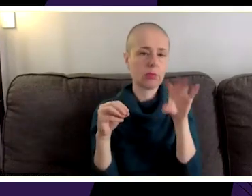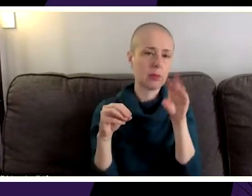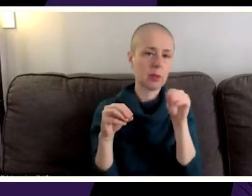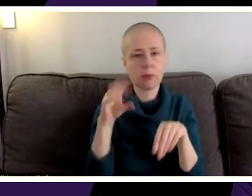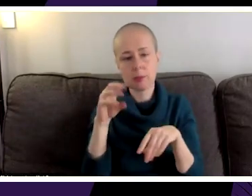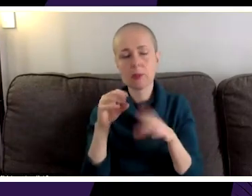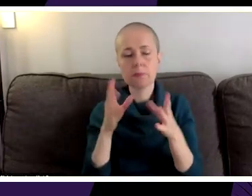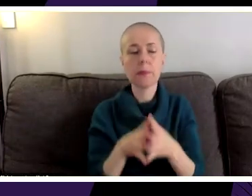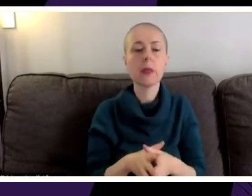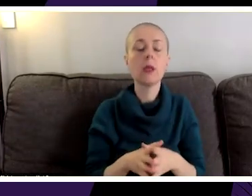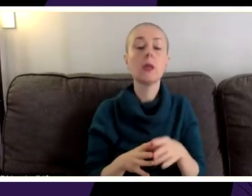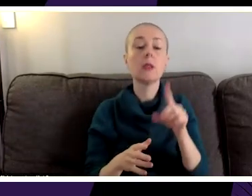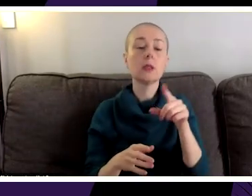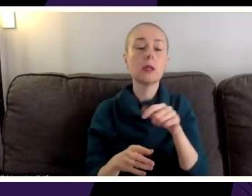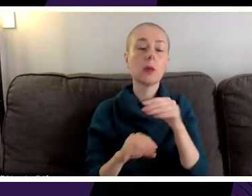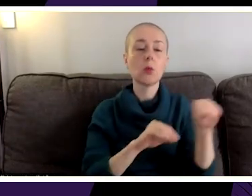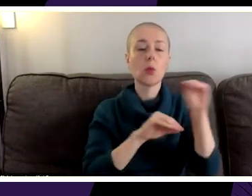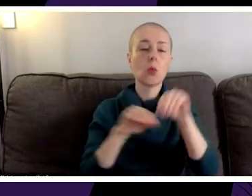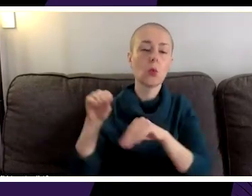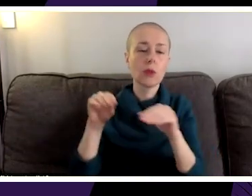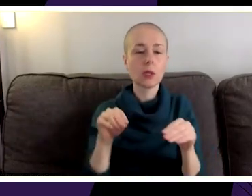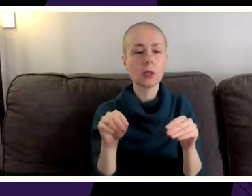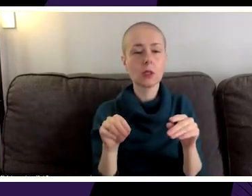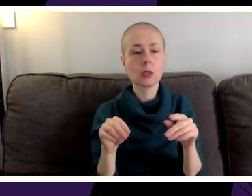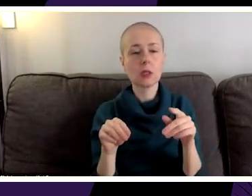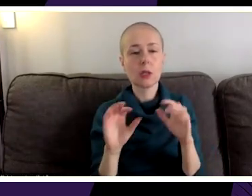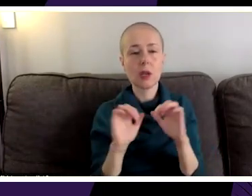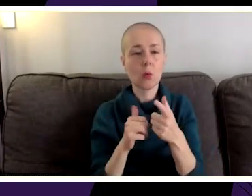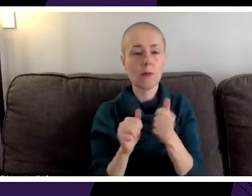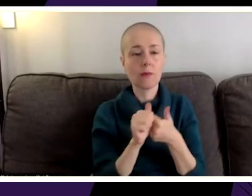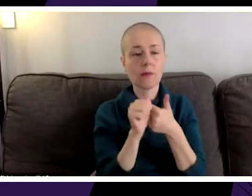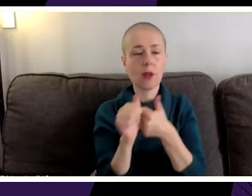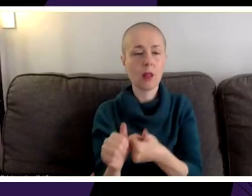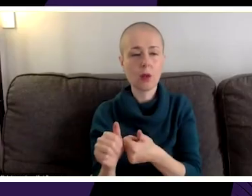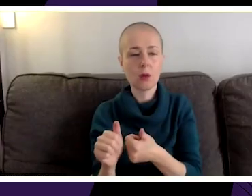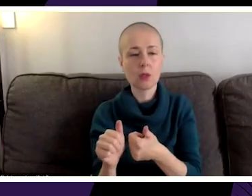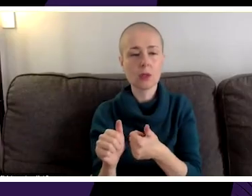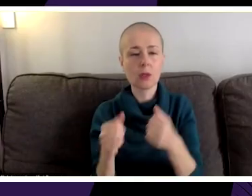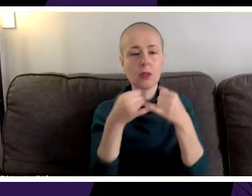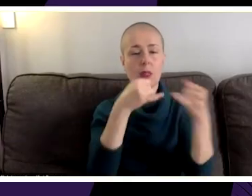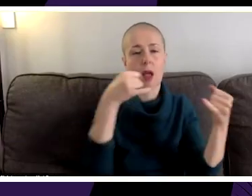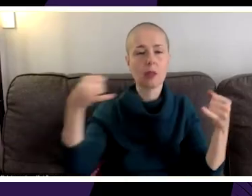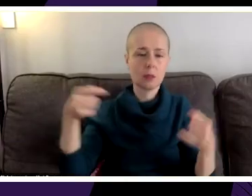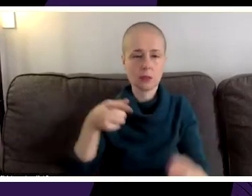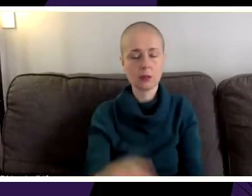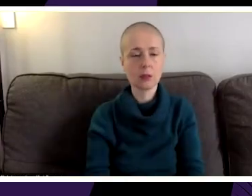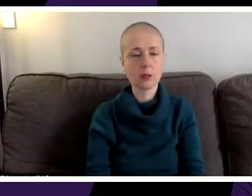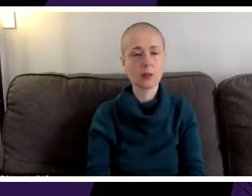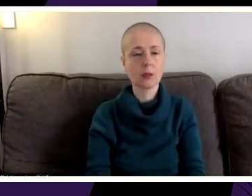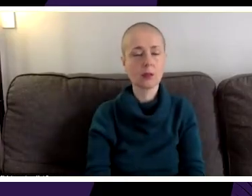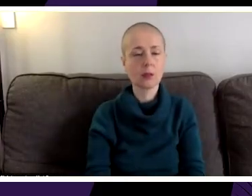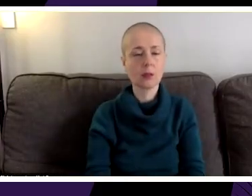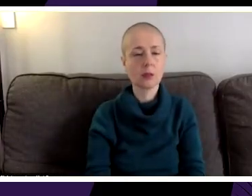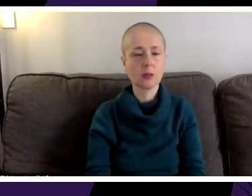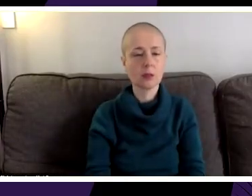And then here's another one where they're moving through the location by following the lines that the